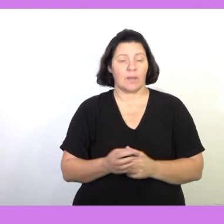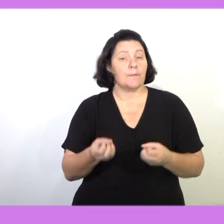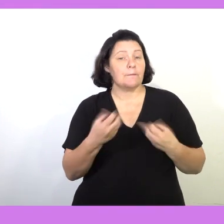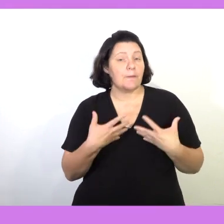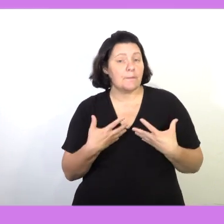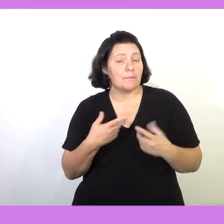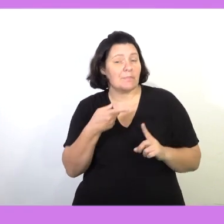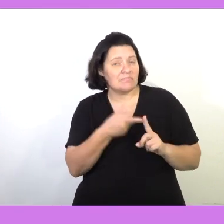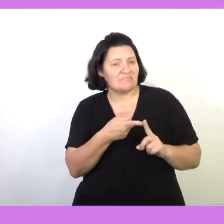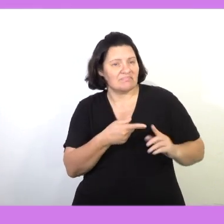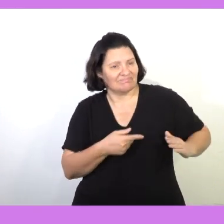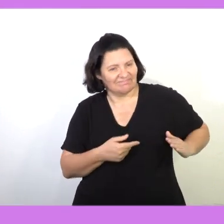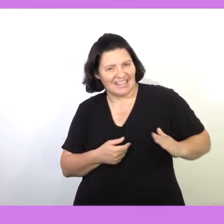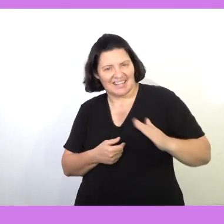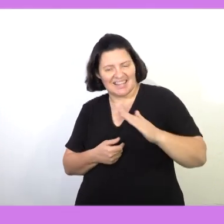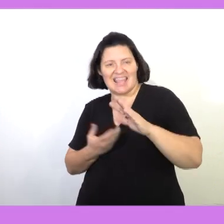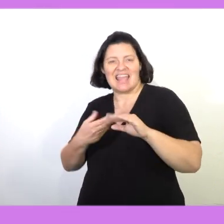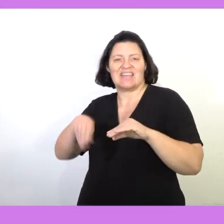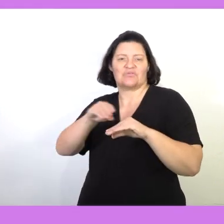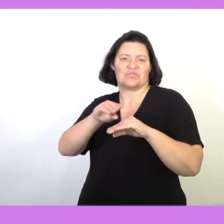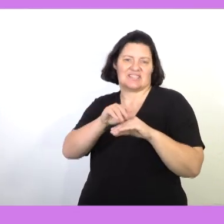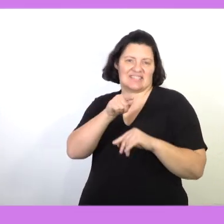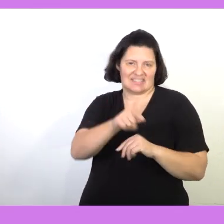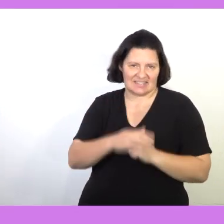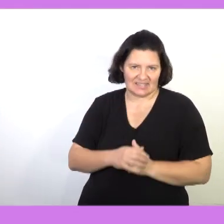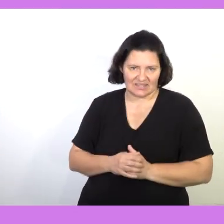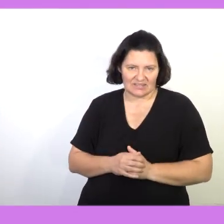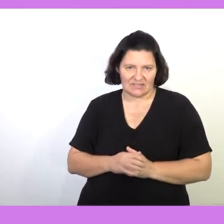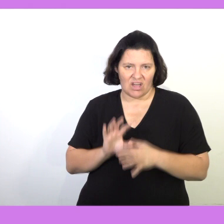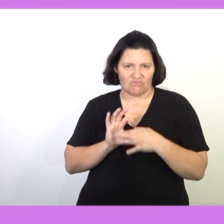And then they will give us that increasing